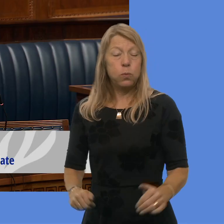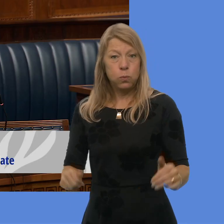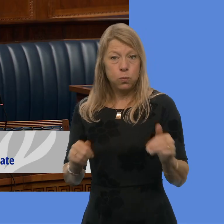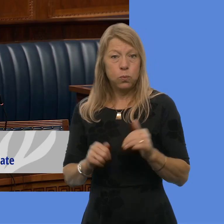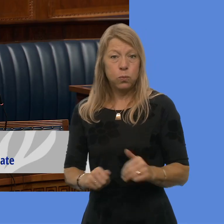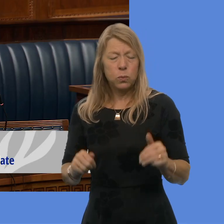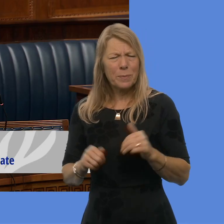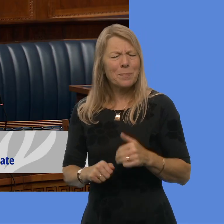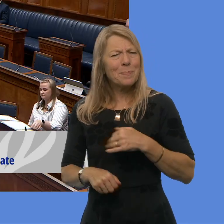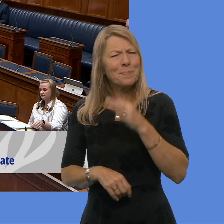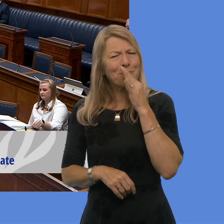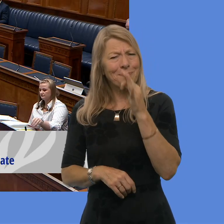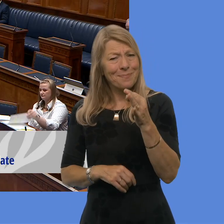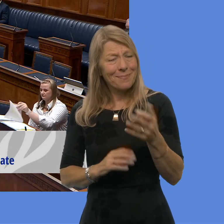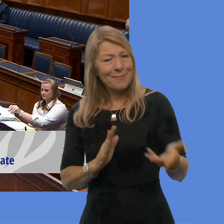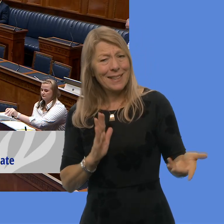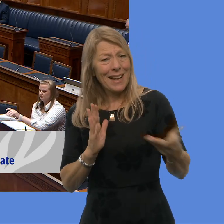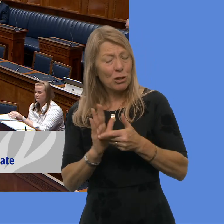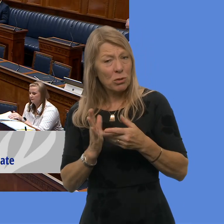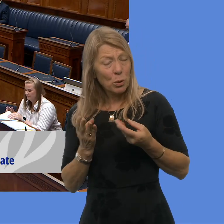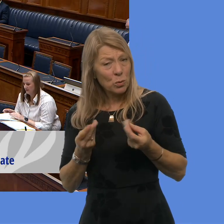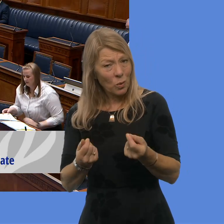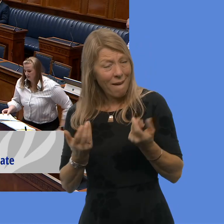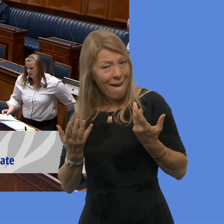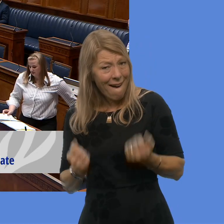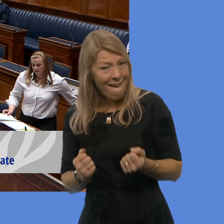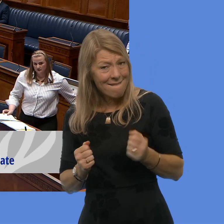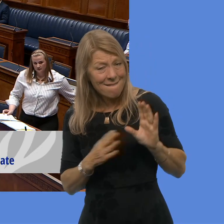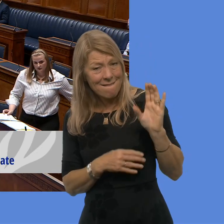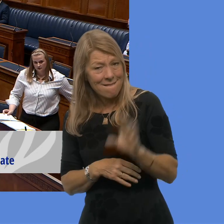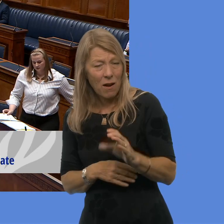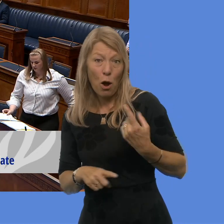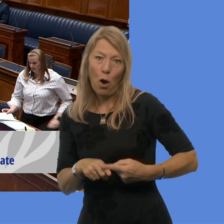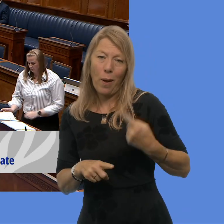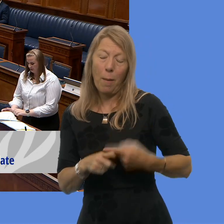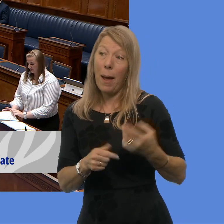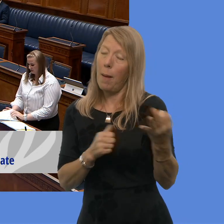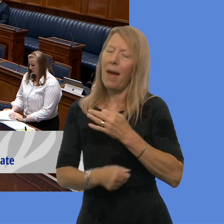allocated in order to try and speed these applications up? Junior First Minister, you have less than a minute.